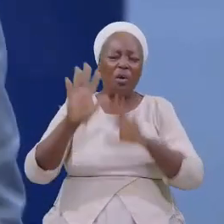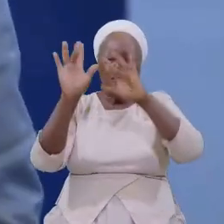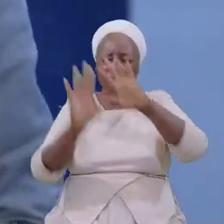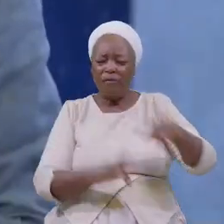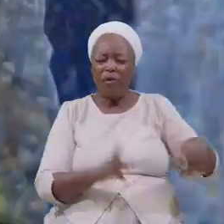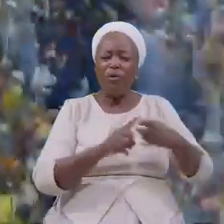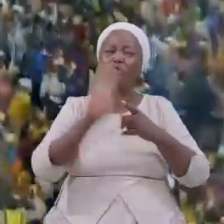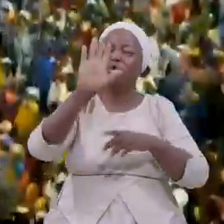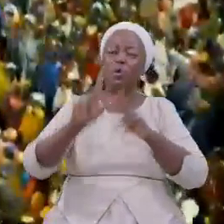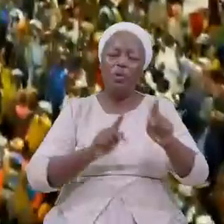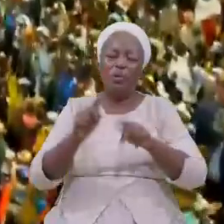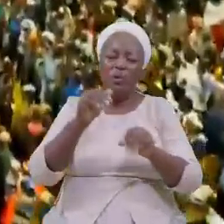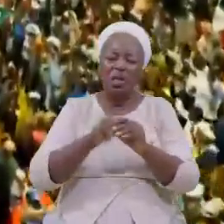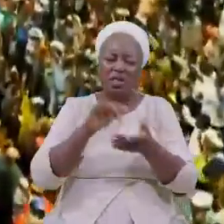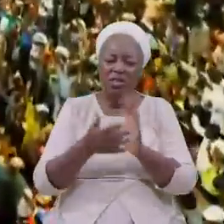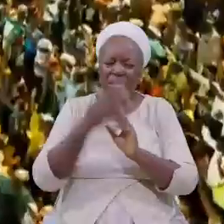people.